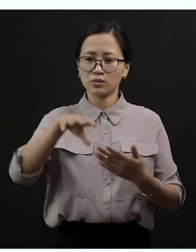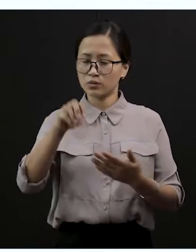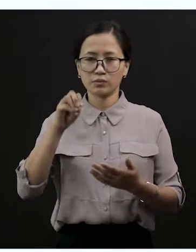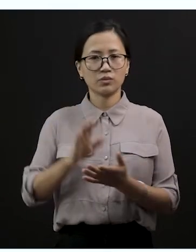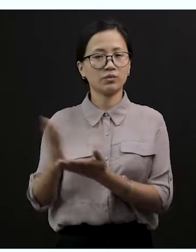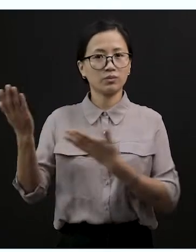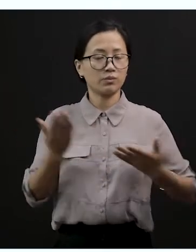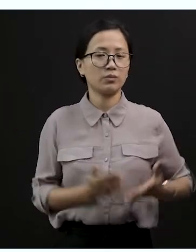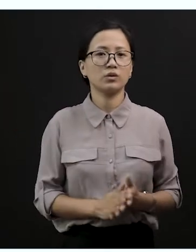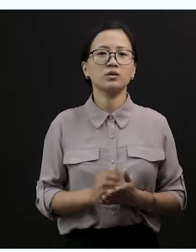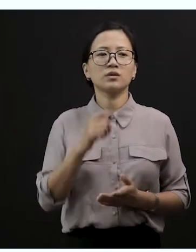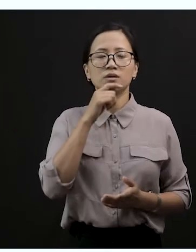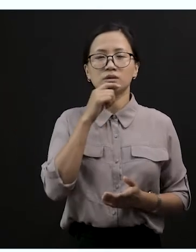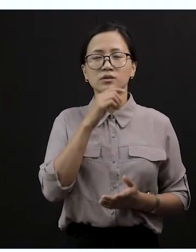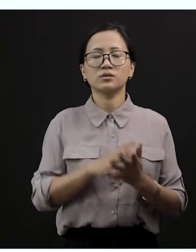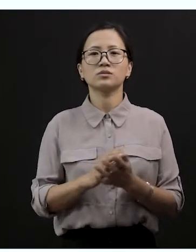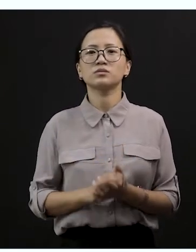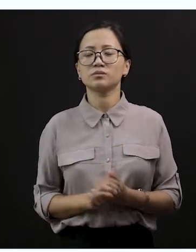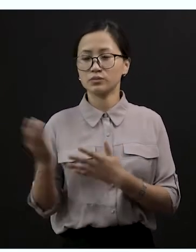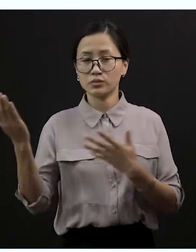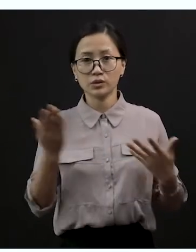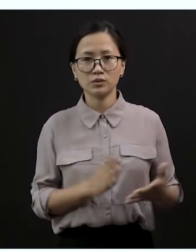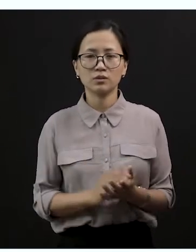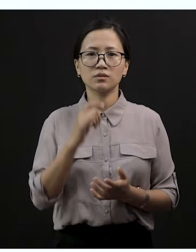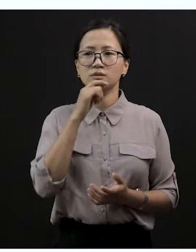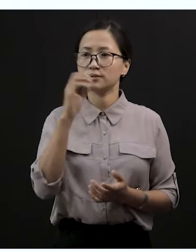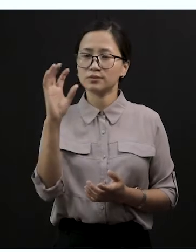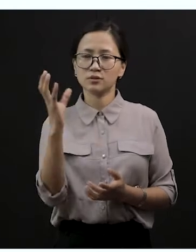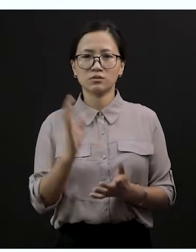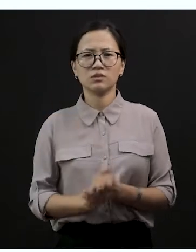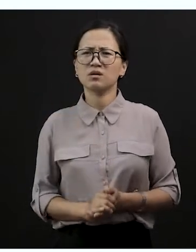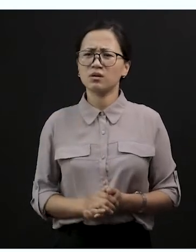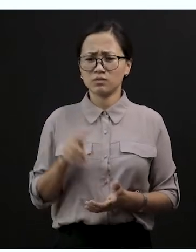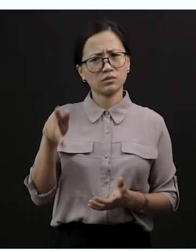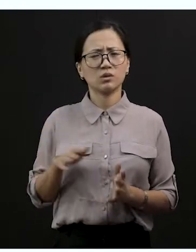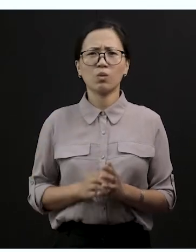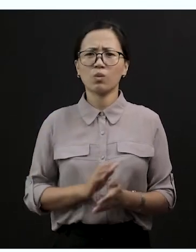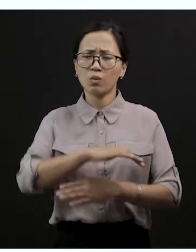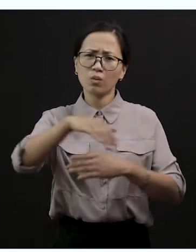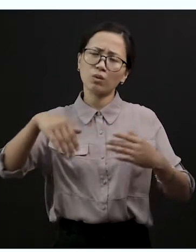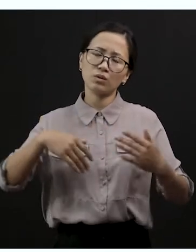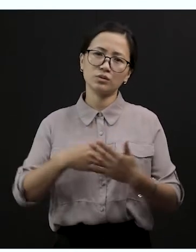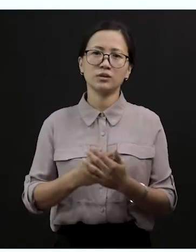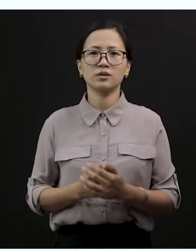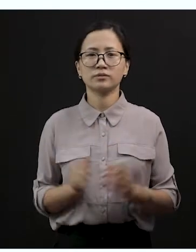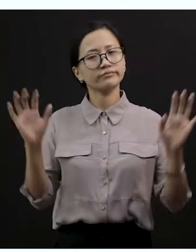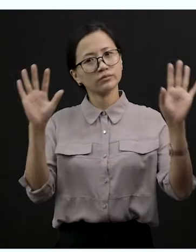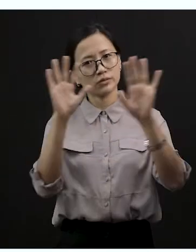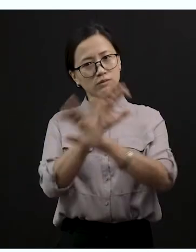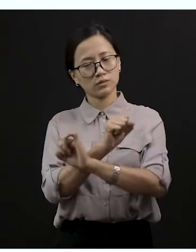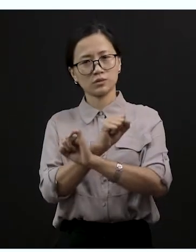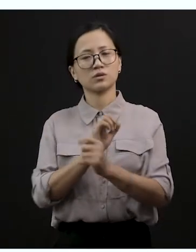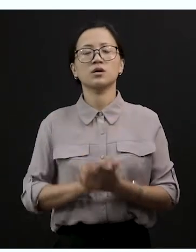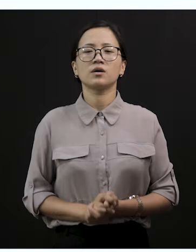okay? So what Lima did was, it was already dark, and there was no shop